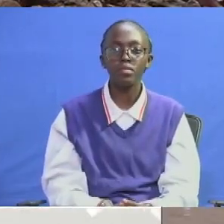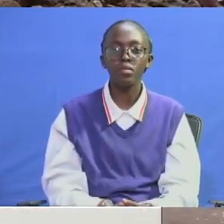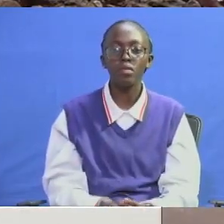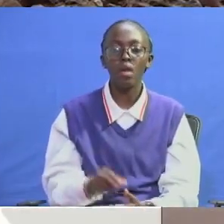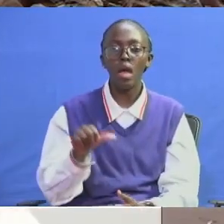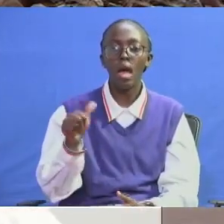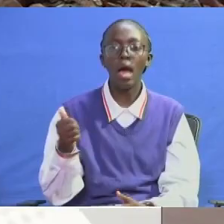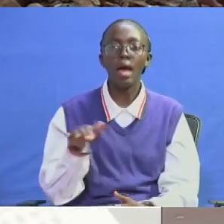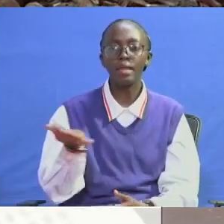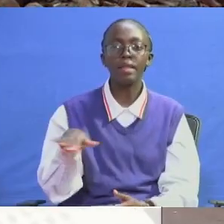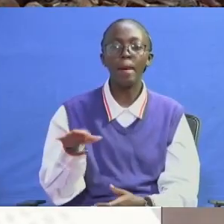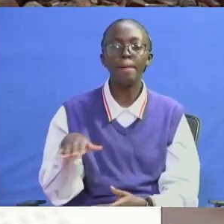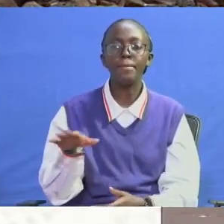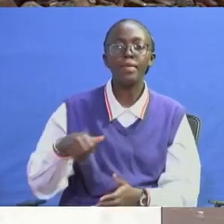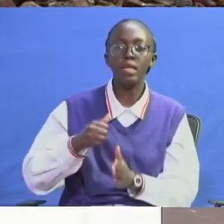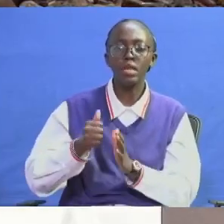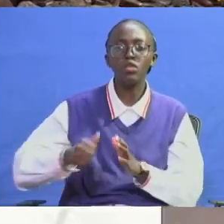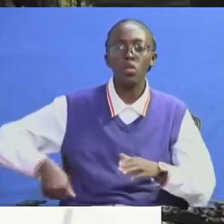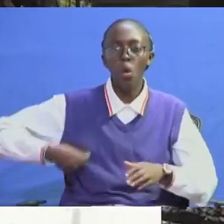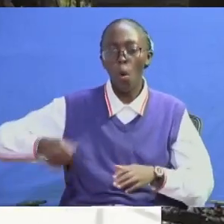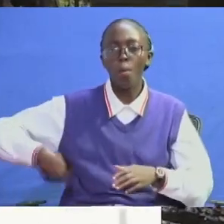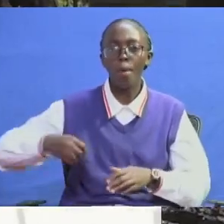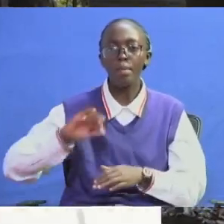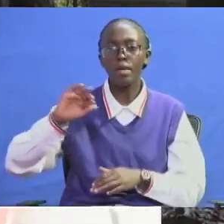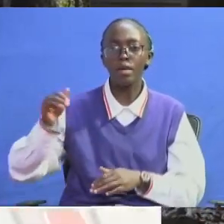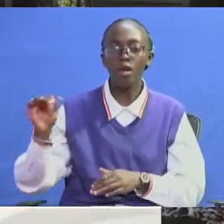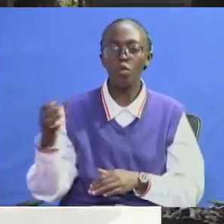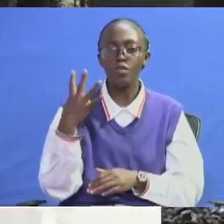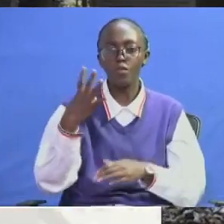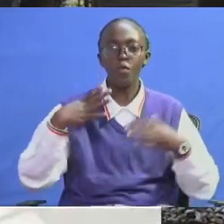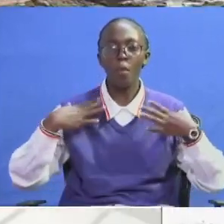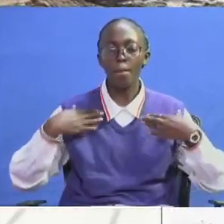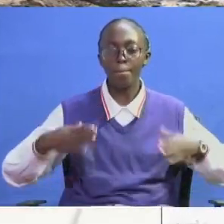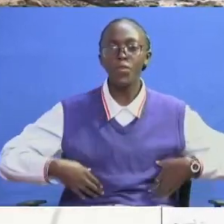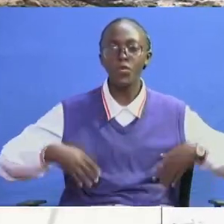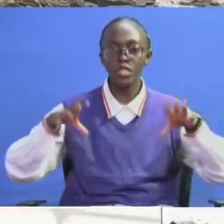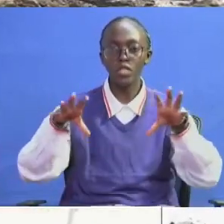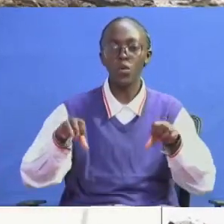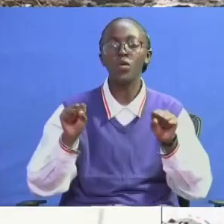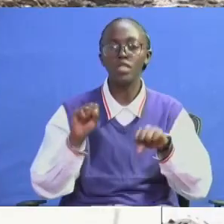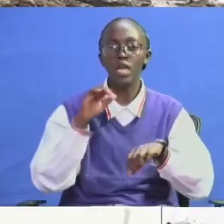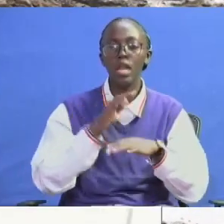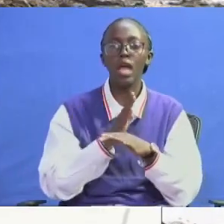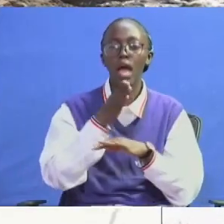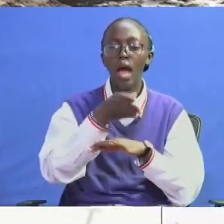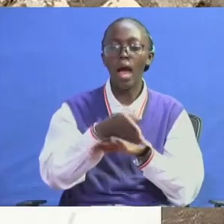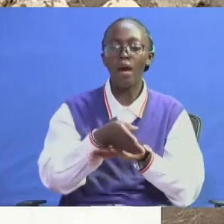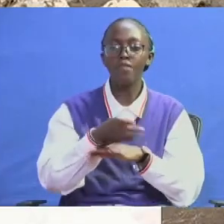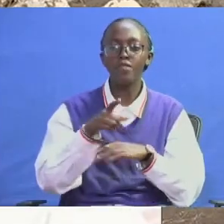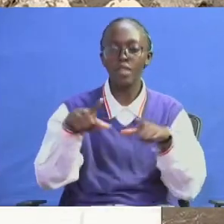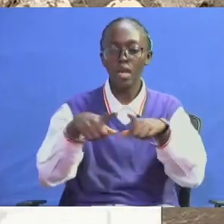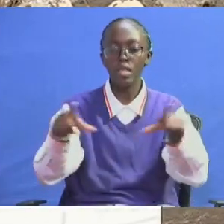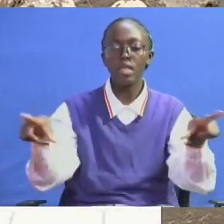Elsewhere in Sindo, Homa Bay County, four bodies were recovered today following flash floods that hit the area yesterday as Lake Victoria busted